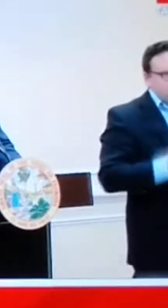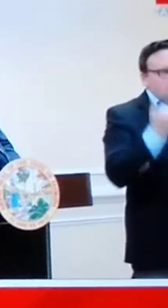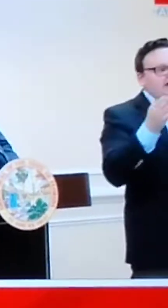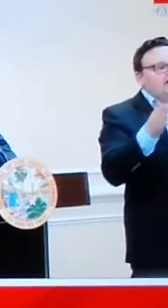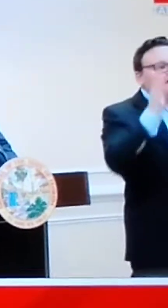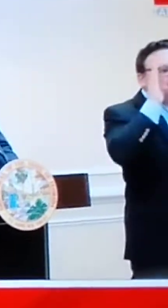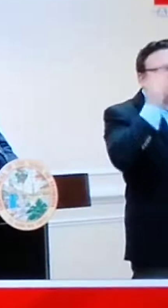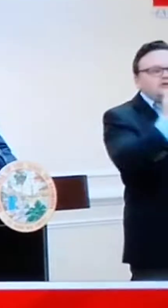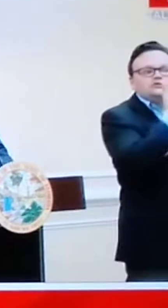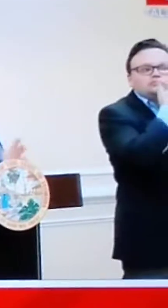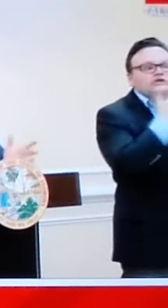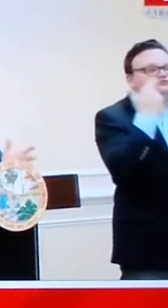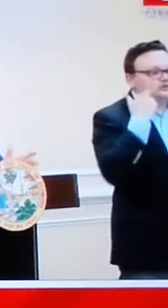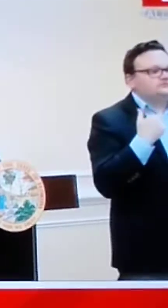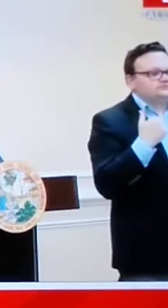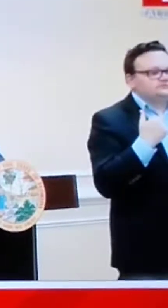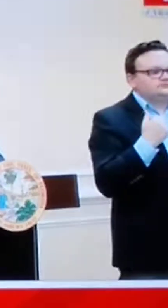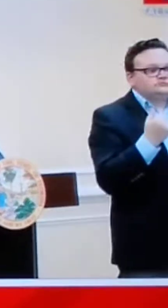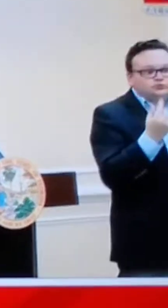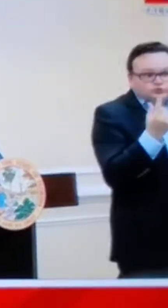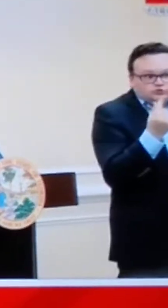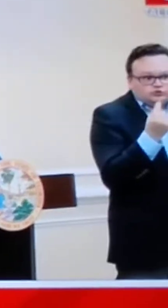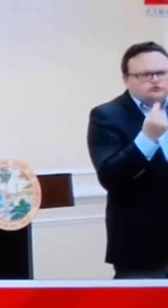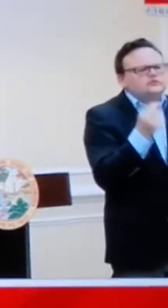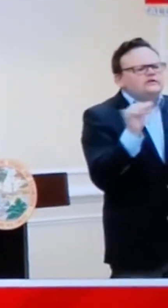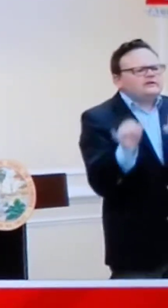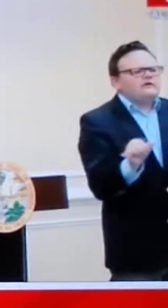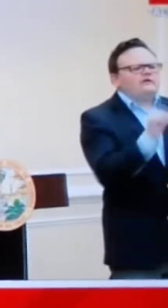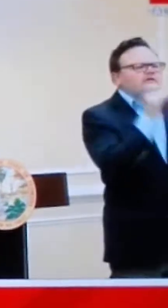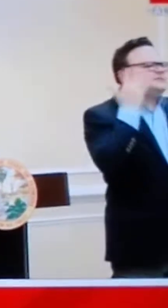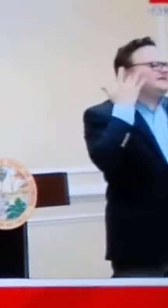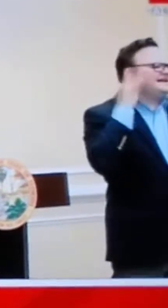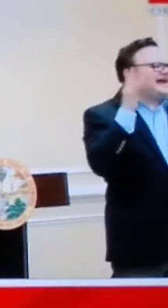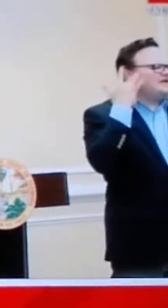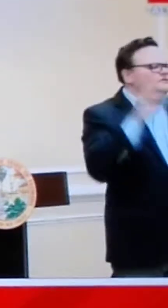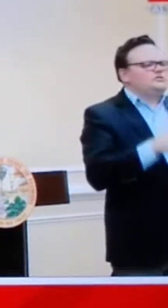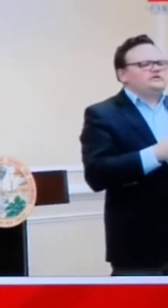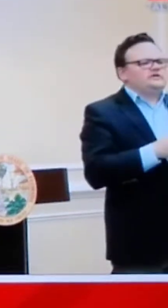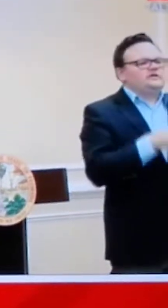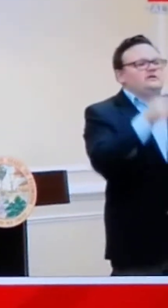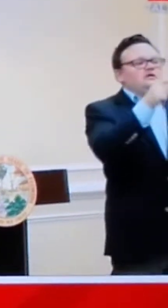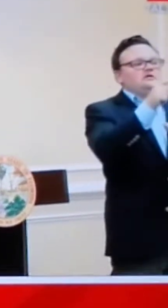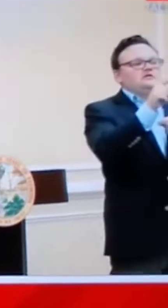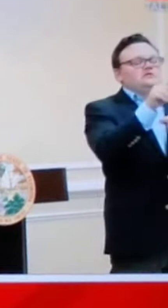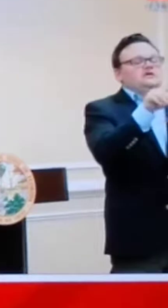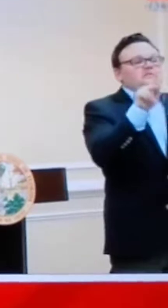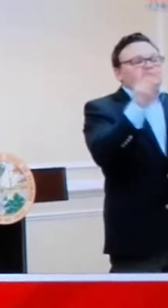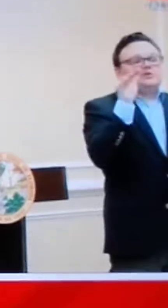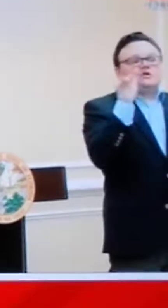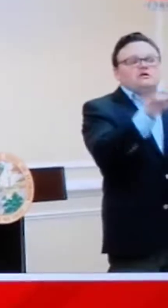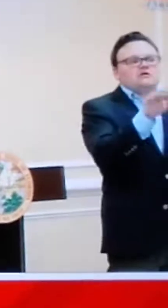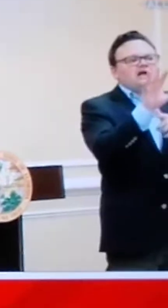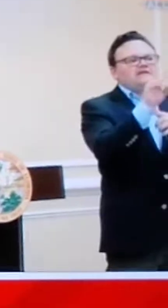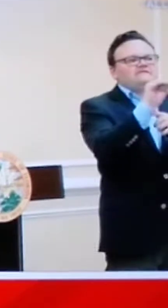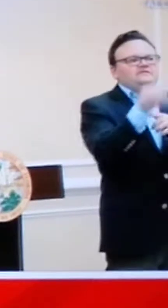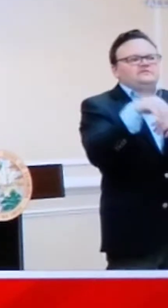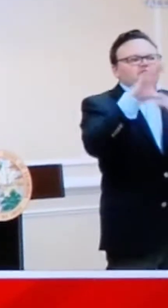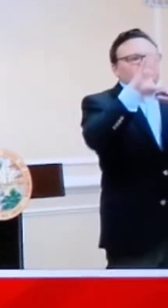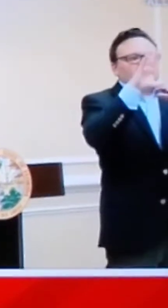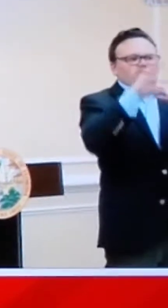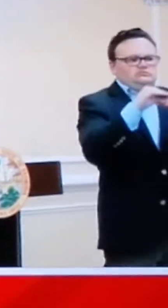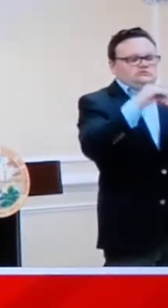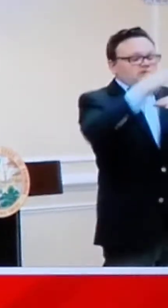restaurants, we're going to do similar to what California did, where you have 50% capacity limitation. Seating needs to be